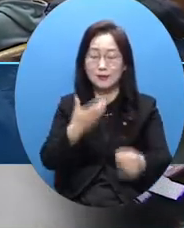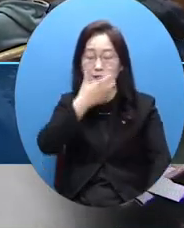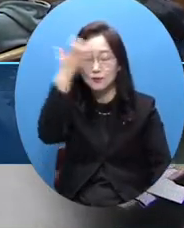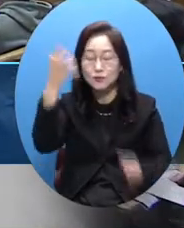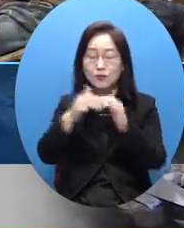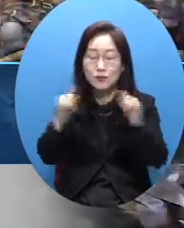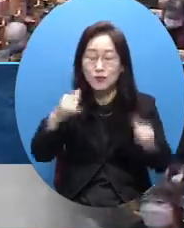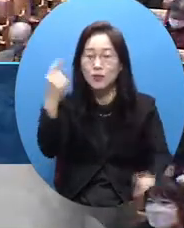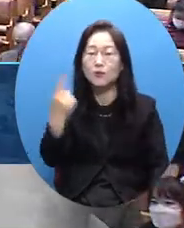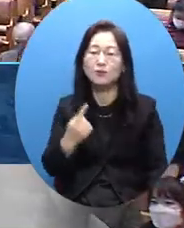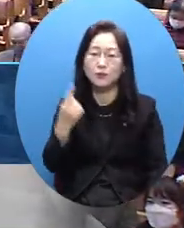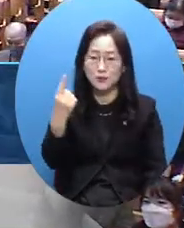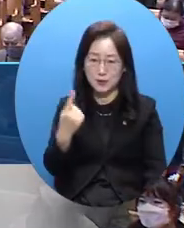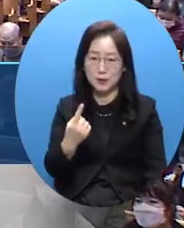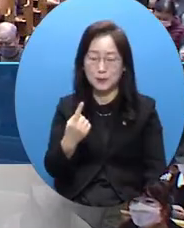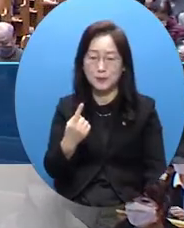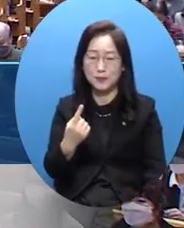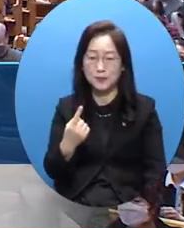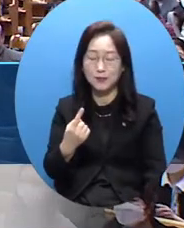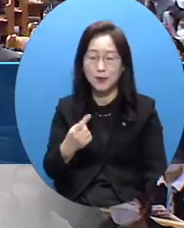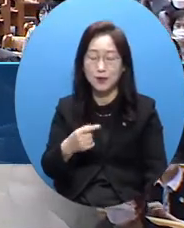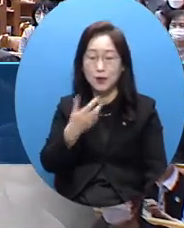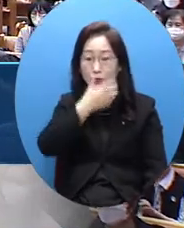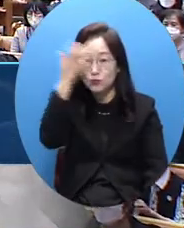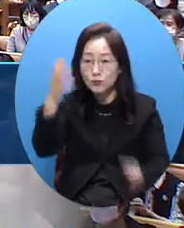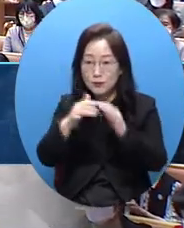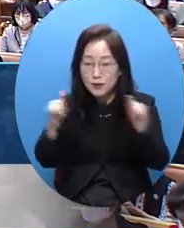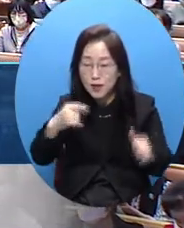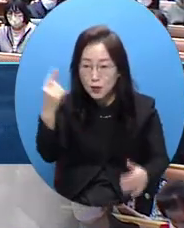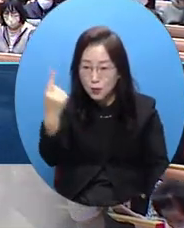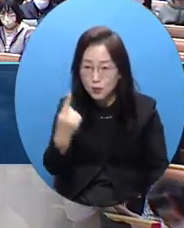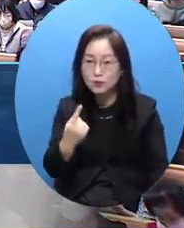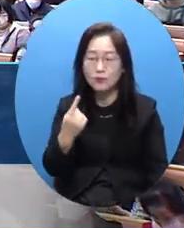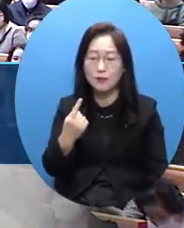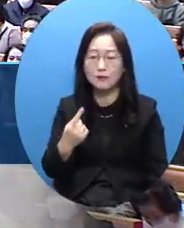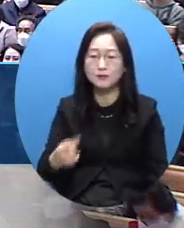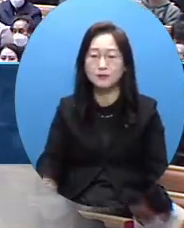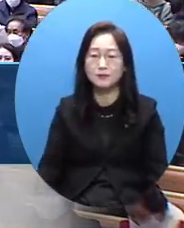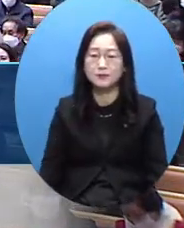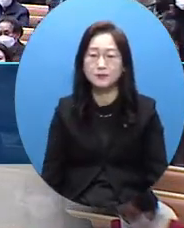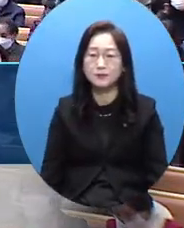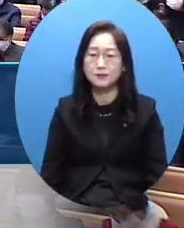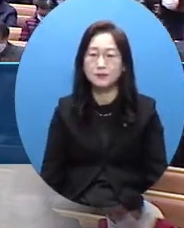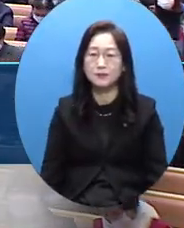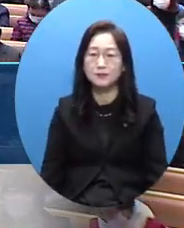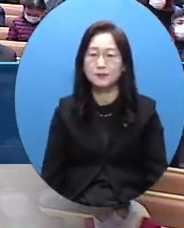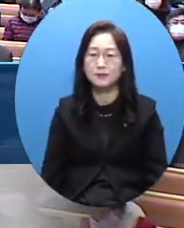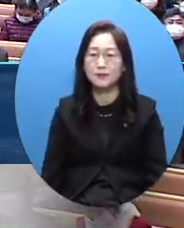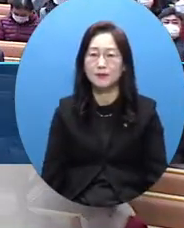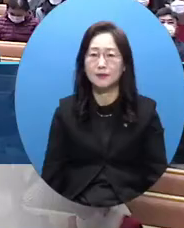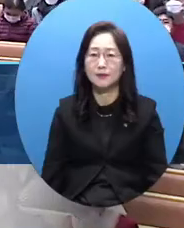after me here comes that Dreamer here comes that Dreamer